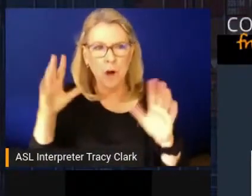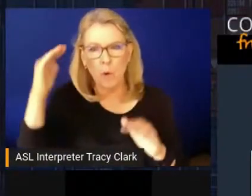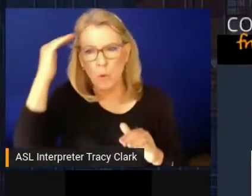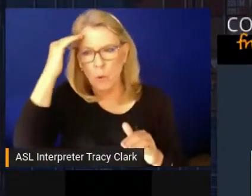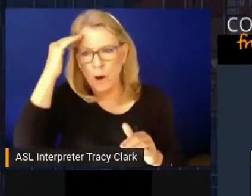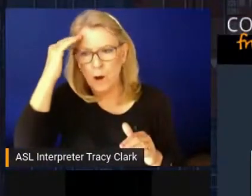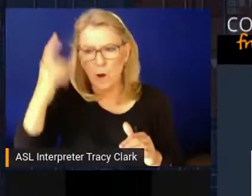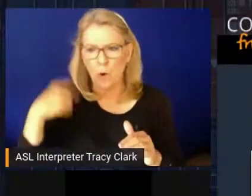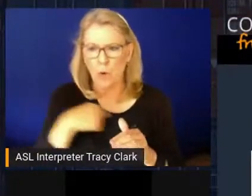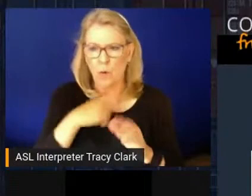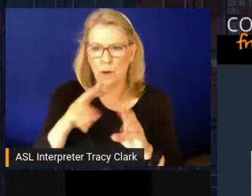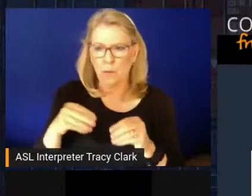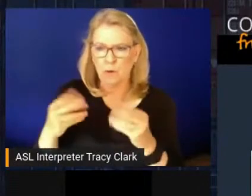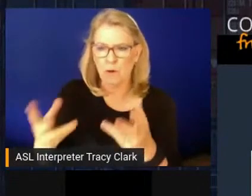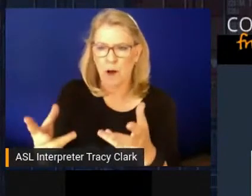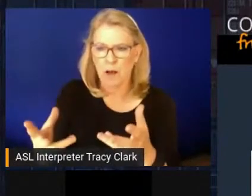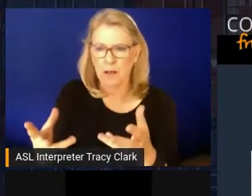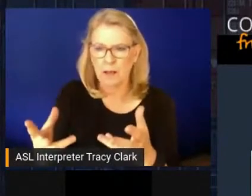we provide